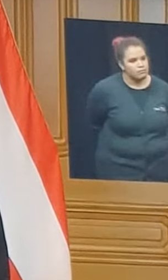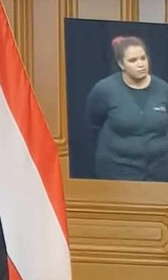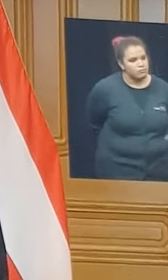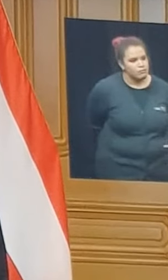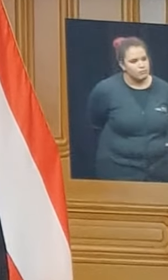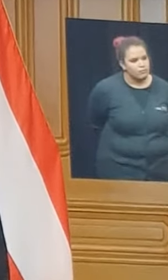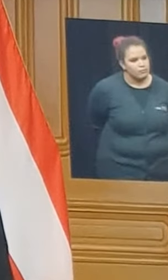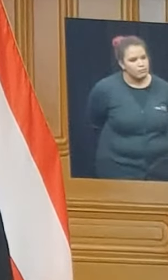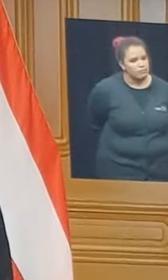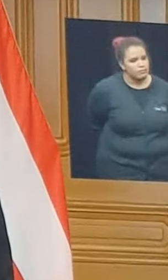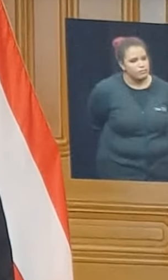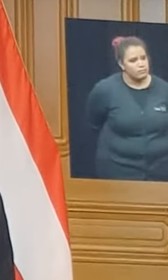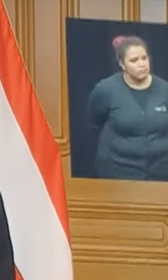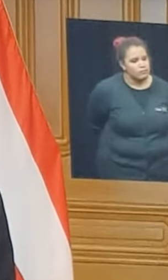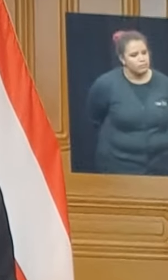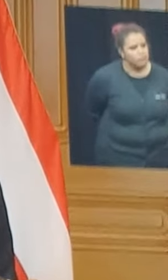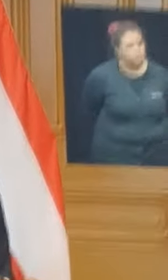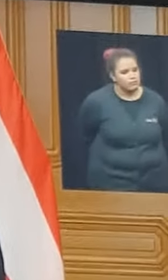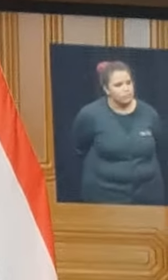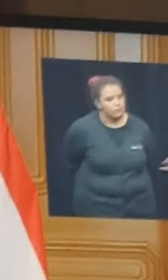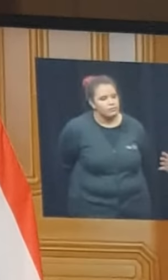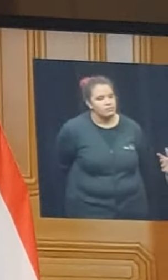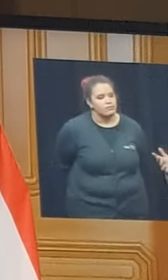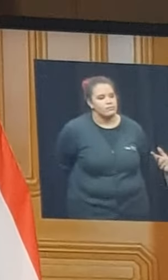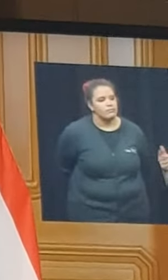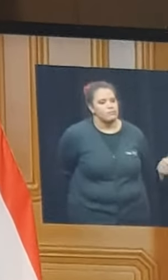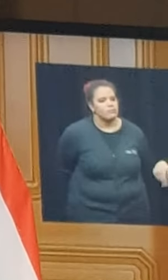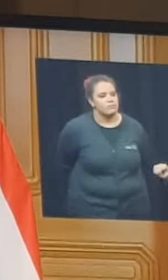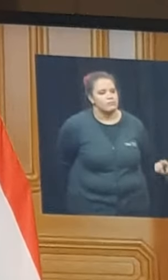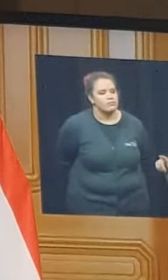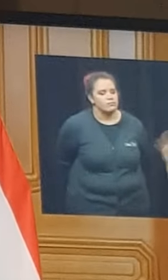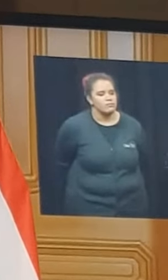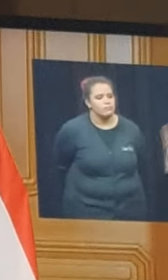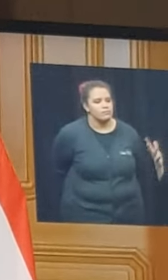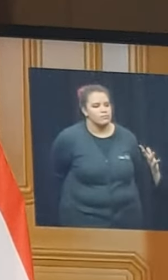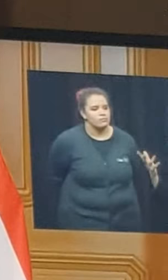unconstitutional, unlawful, taking presumptions and executing them as law of authority.